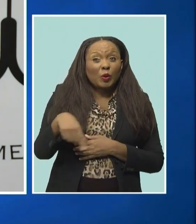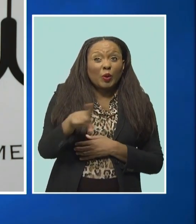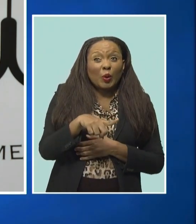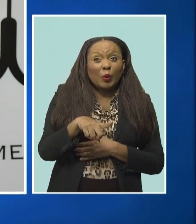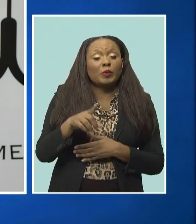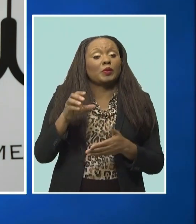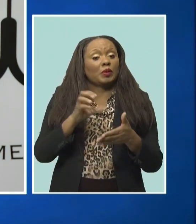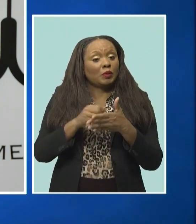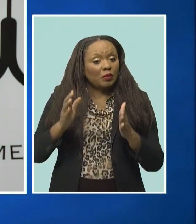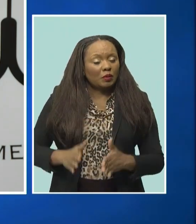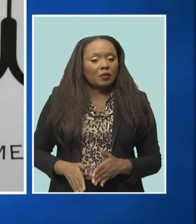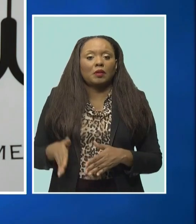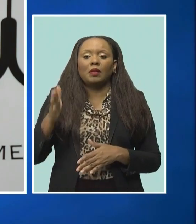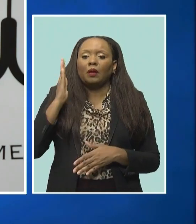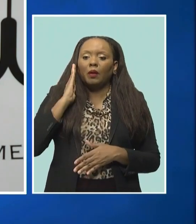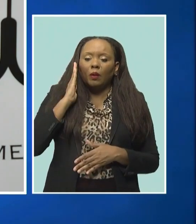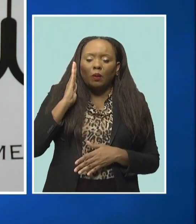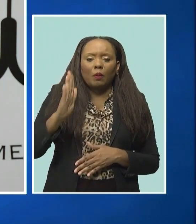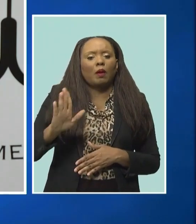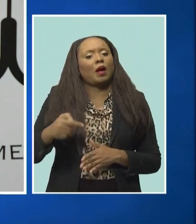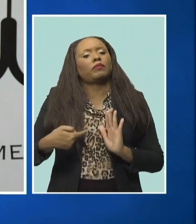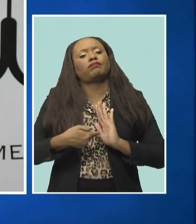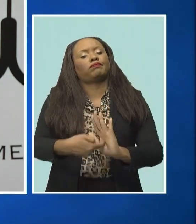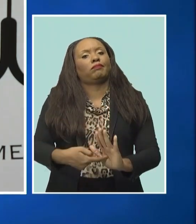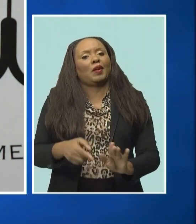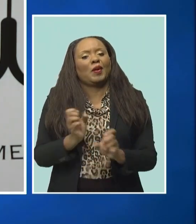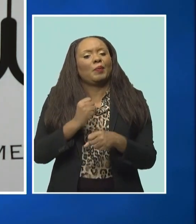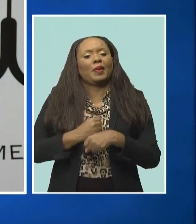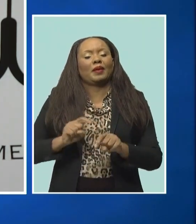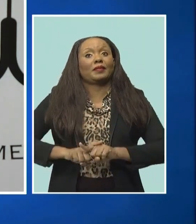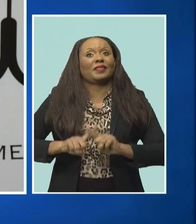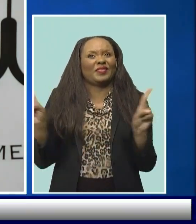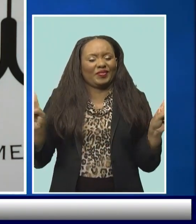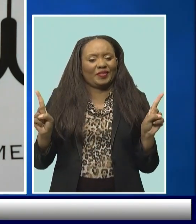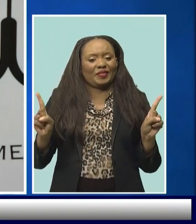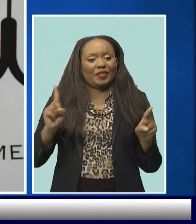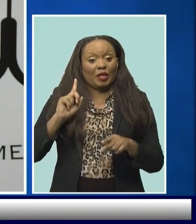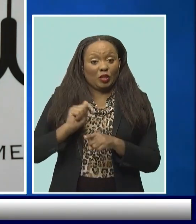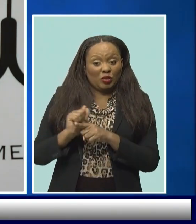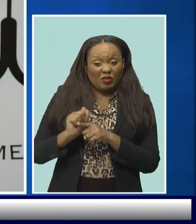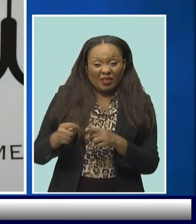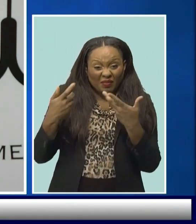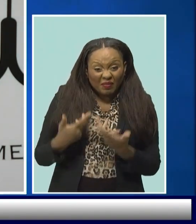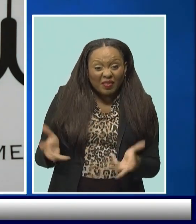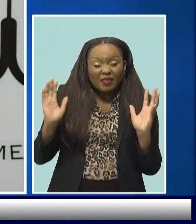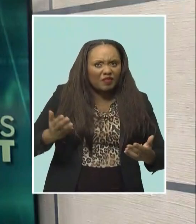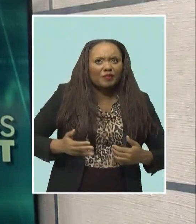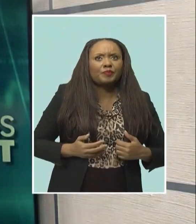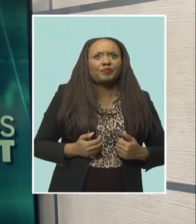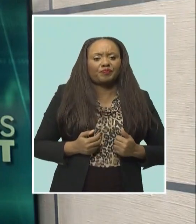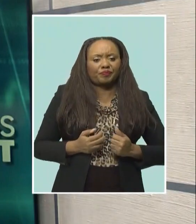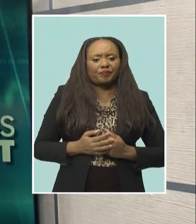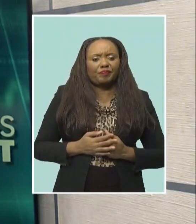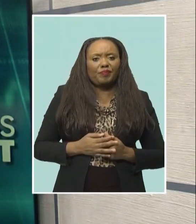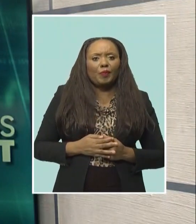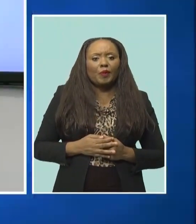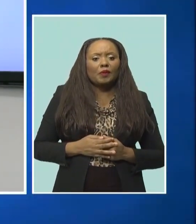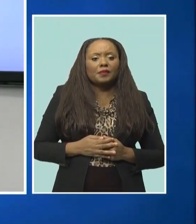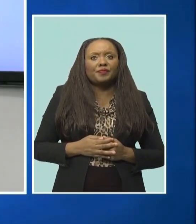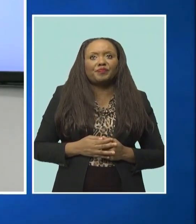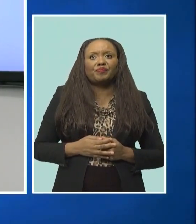membership engagement and connections. As part of this goal, we will involve our Interact and Rotaract clubs in